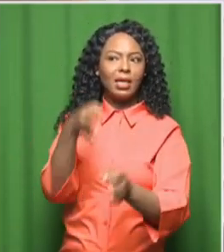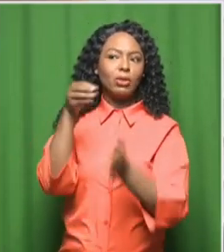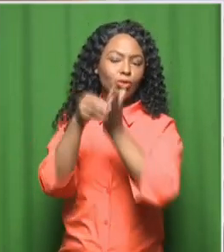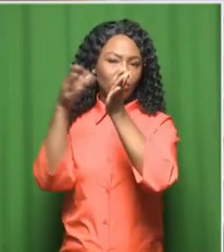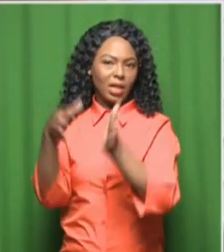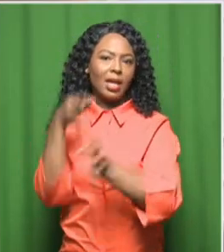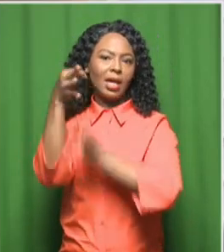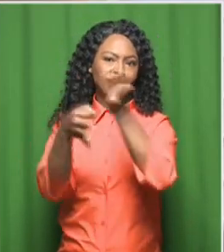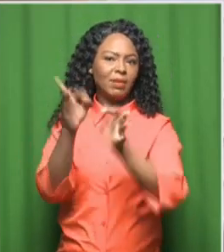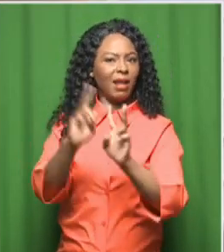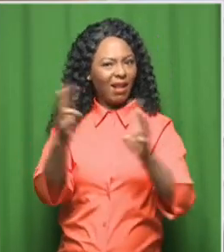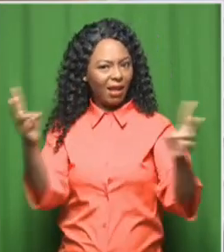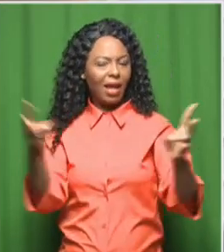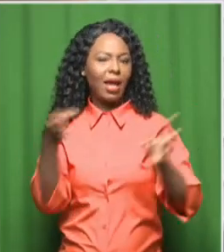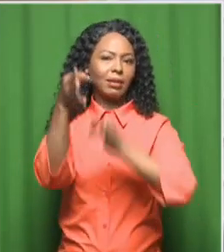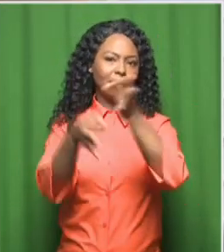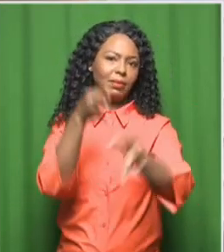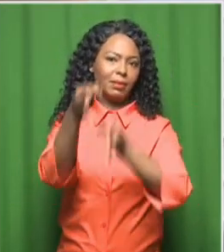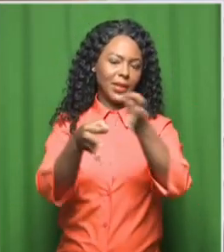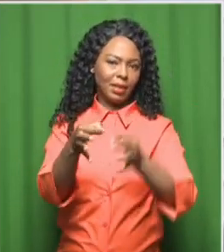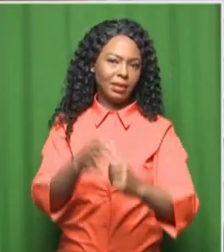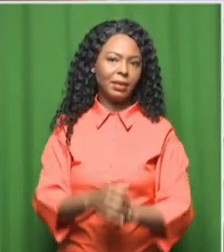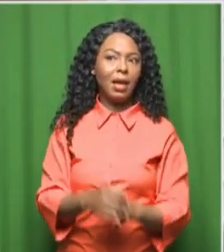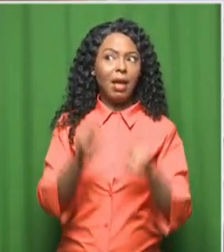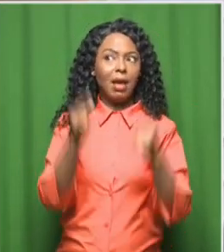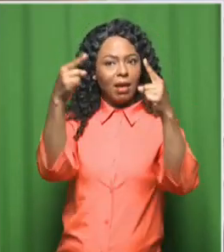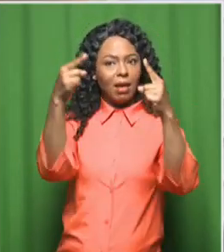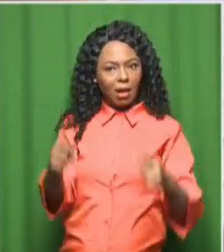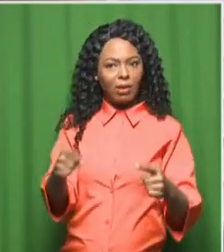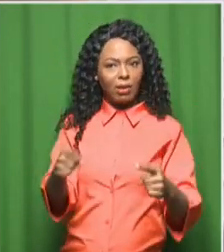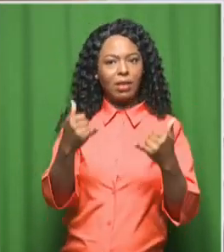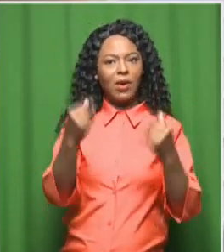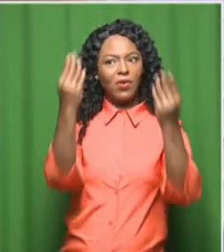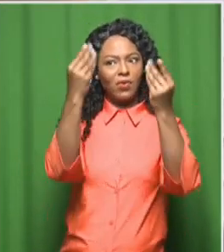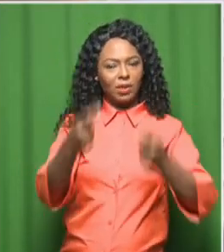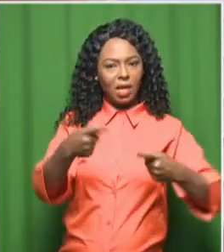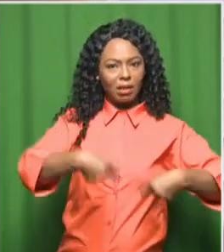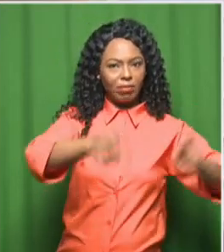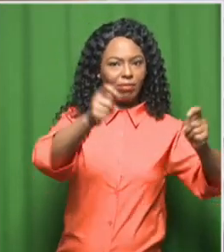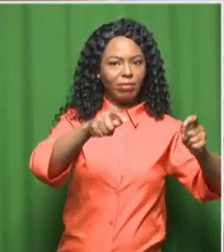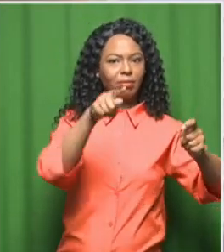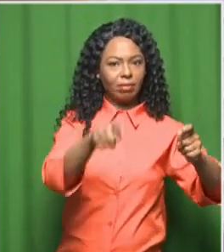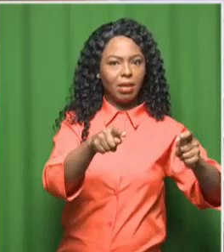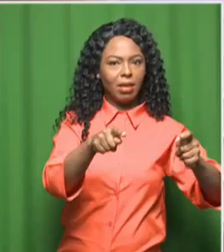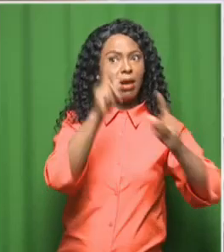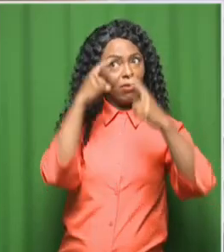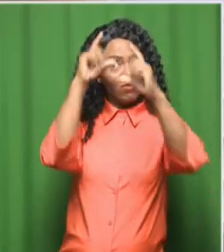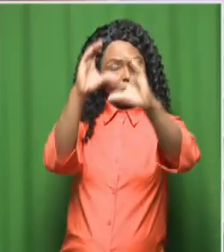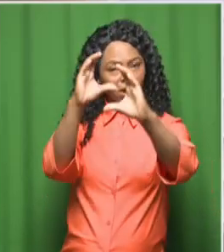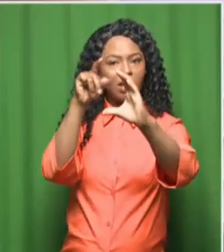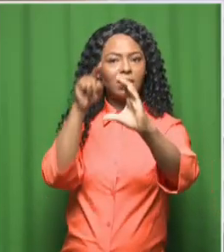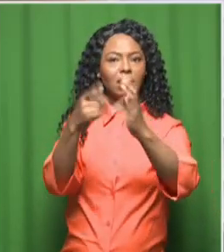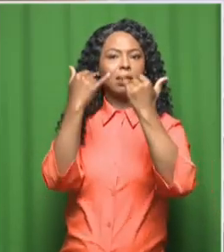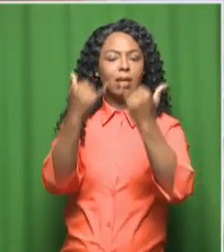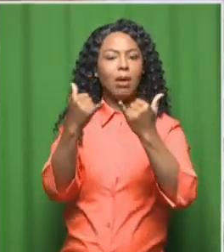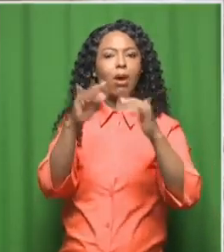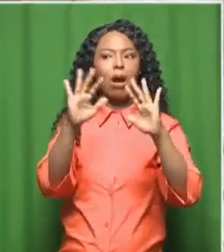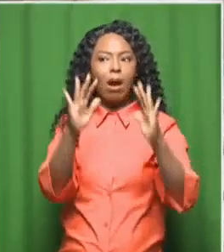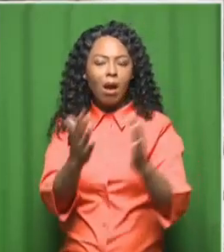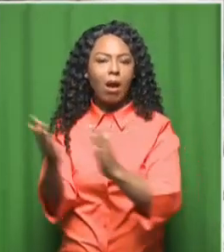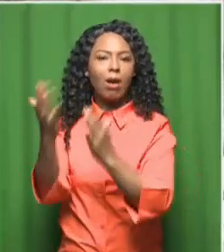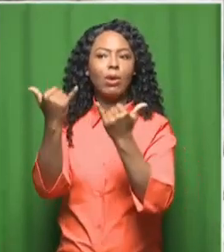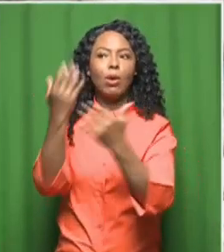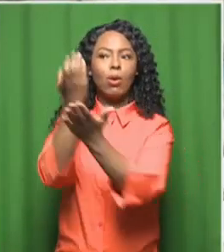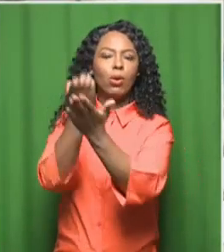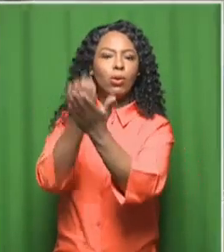A counter-cyclical and a policy stance, more on the fiscal side, is aimed at cushioning, the bumps, that the